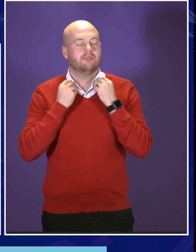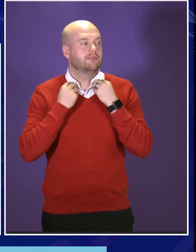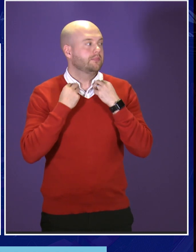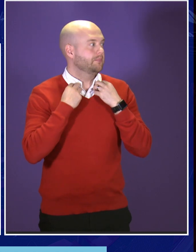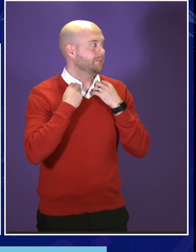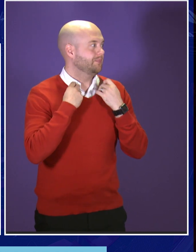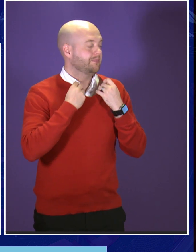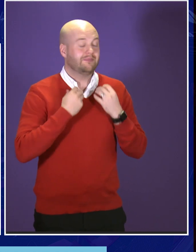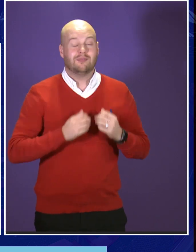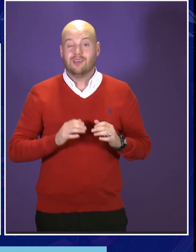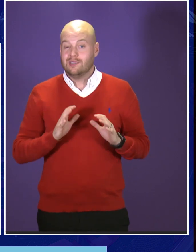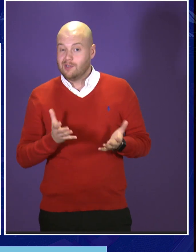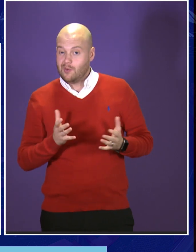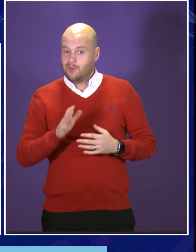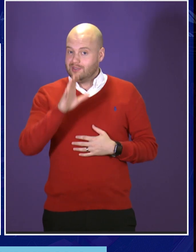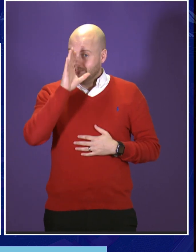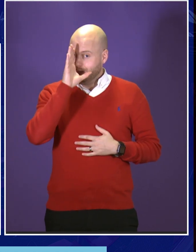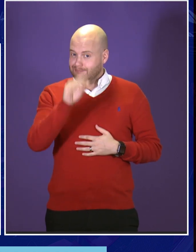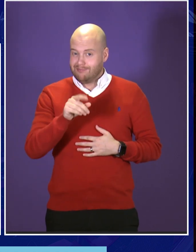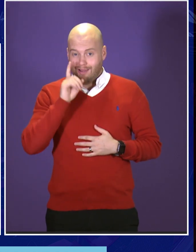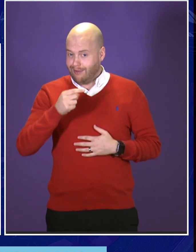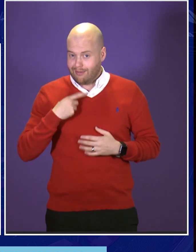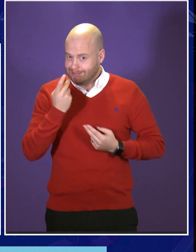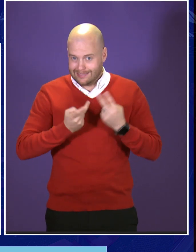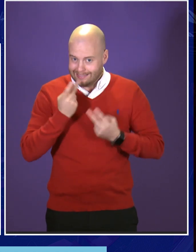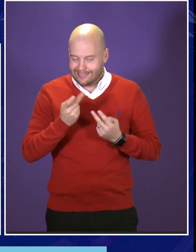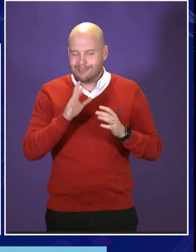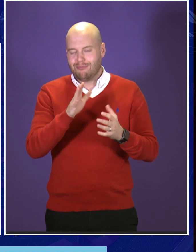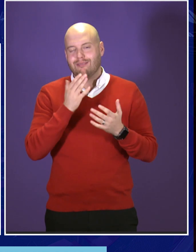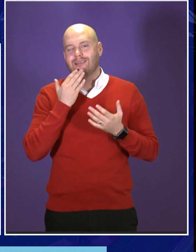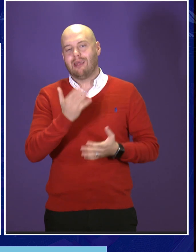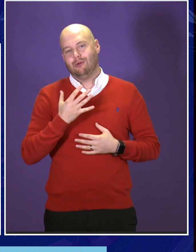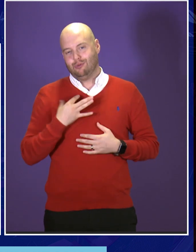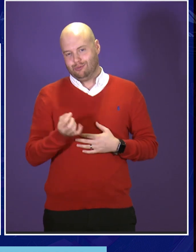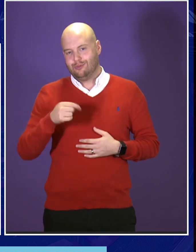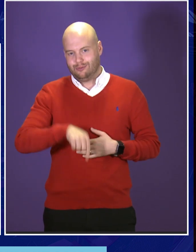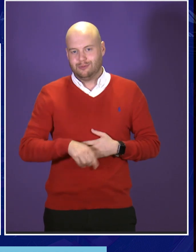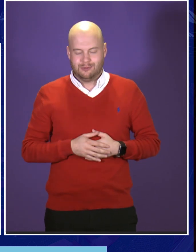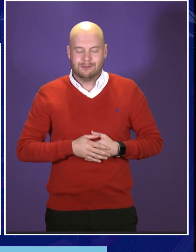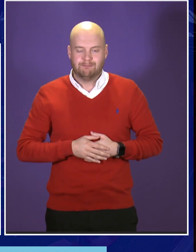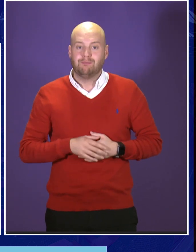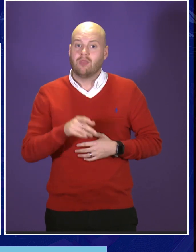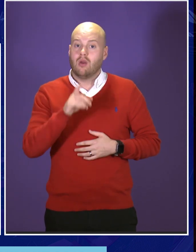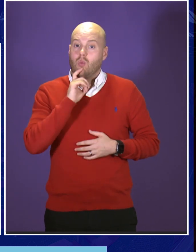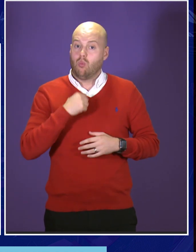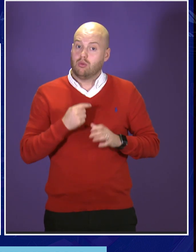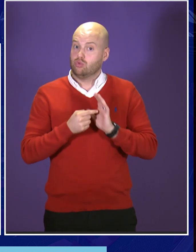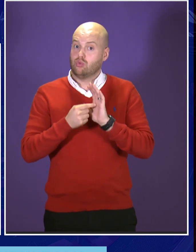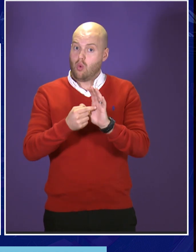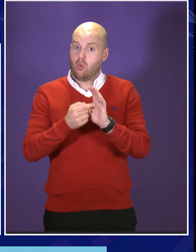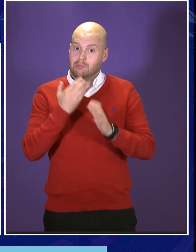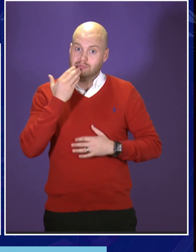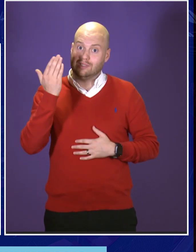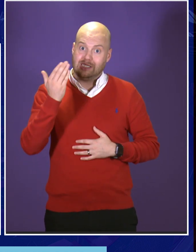So, I can't sing, but thank you all for having me here. And I'm actually going to be showing you a presentation